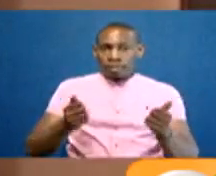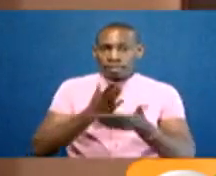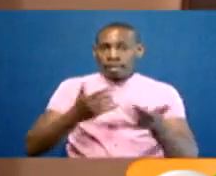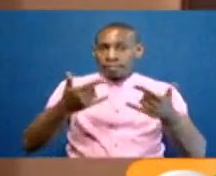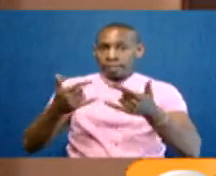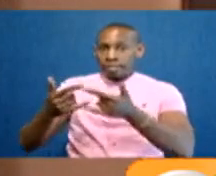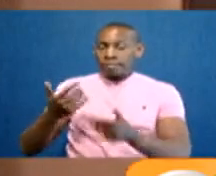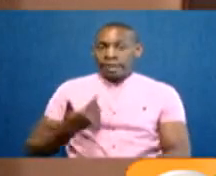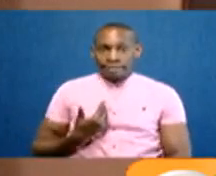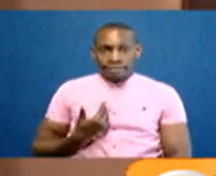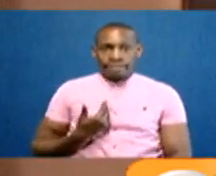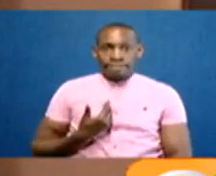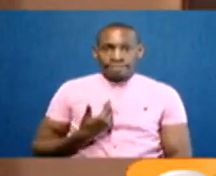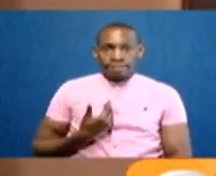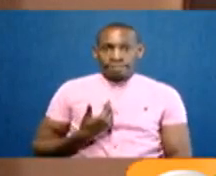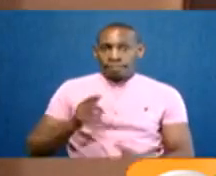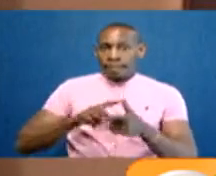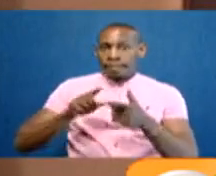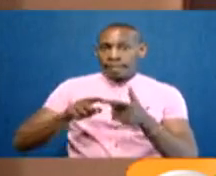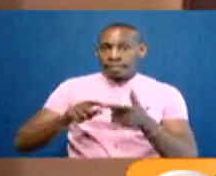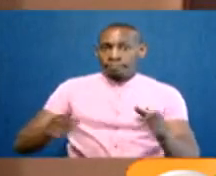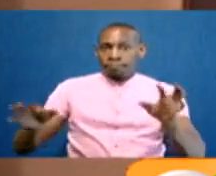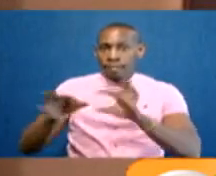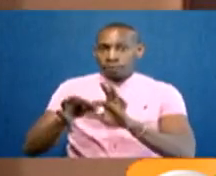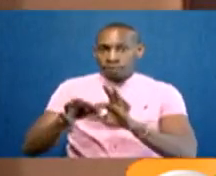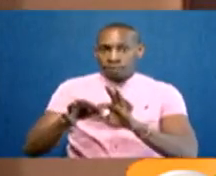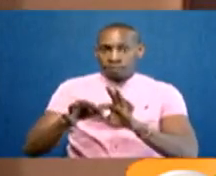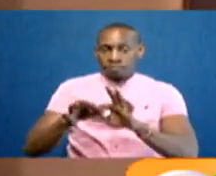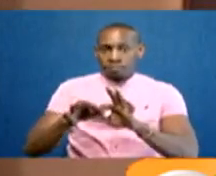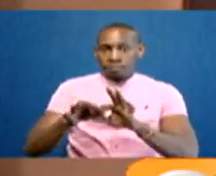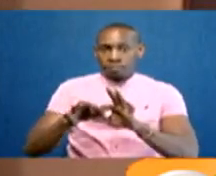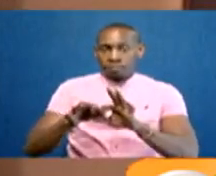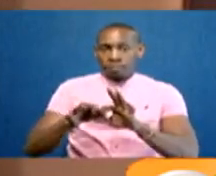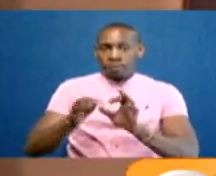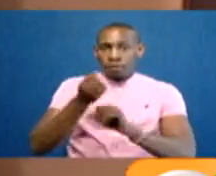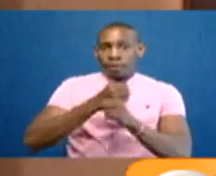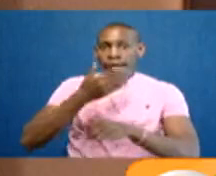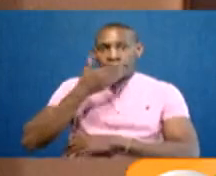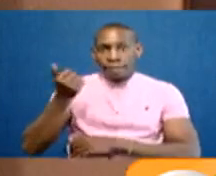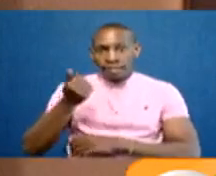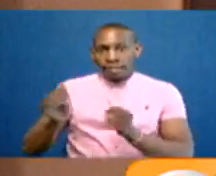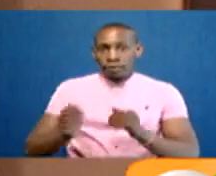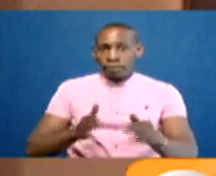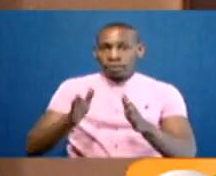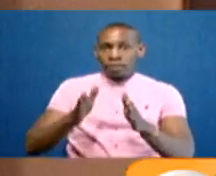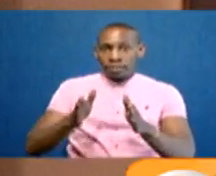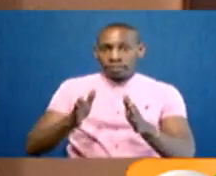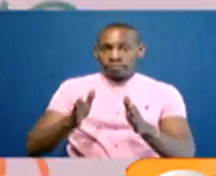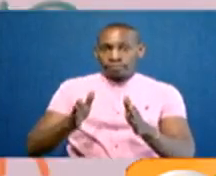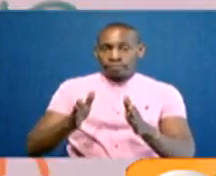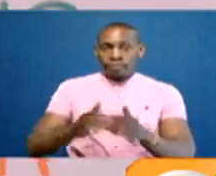gaps that we have and then connect the dots to make the best of the opportunities before